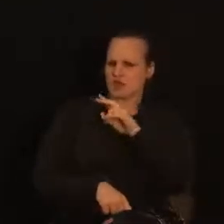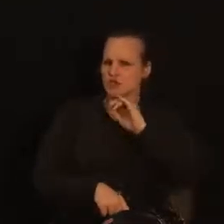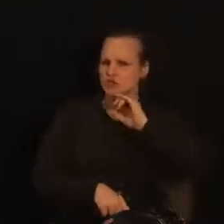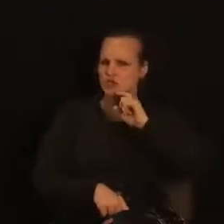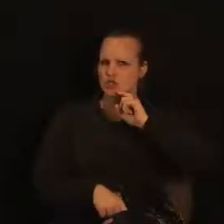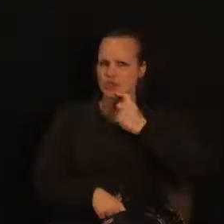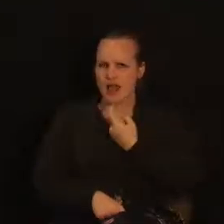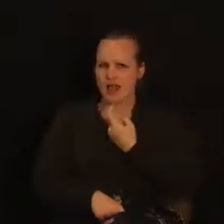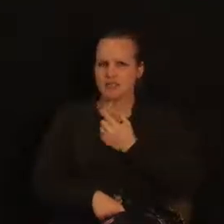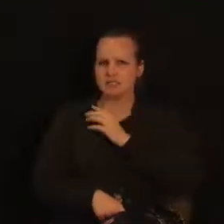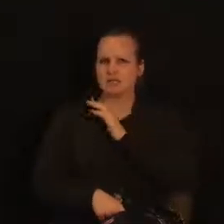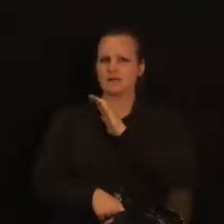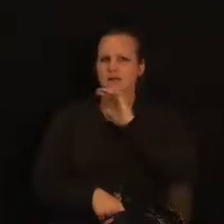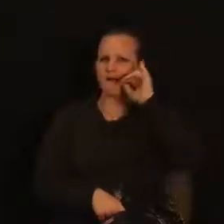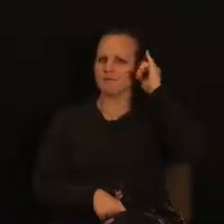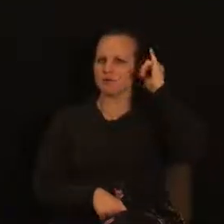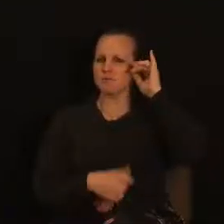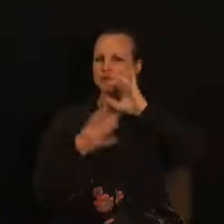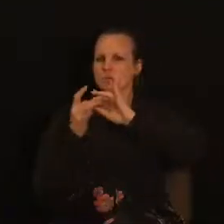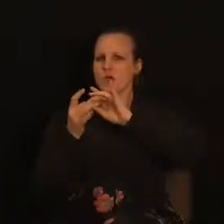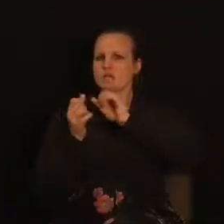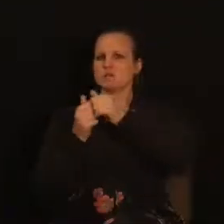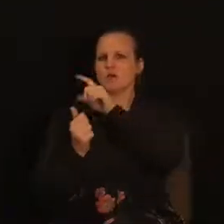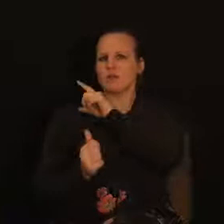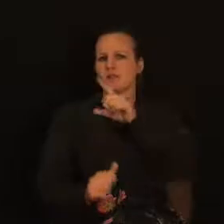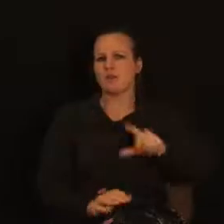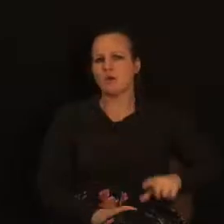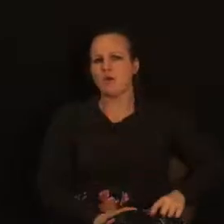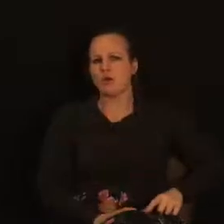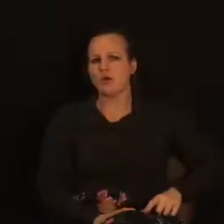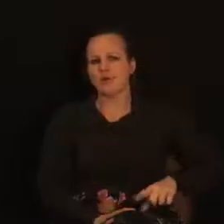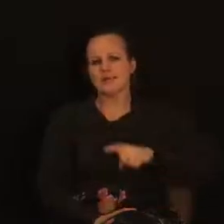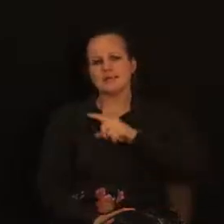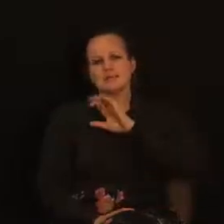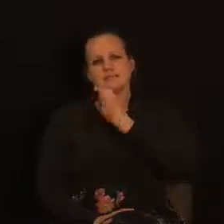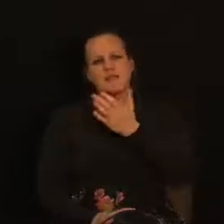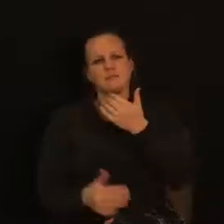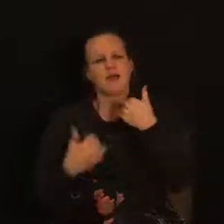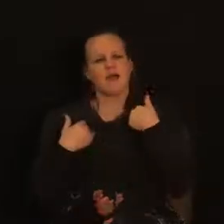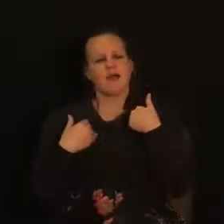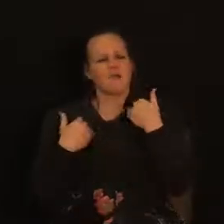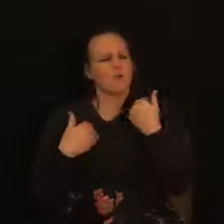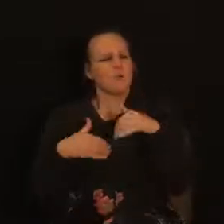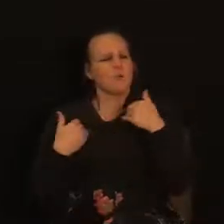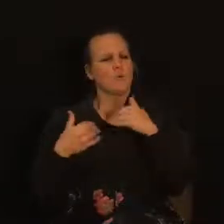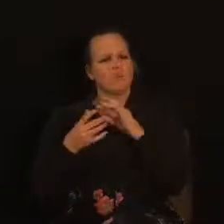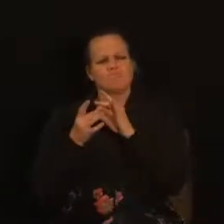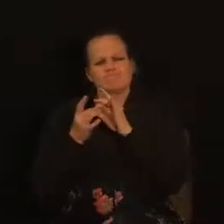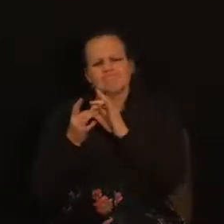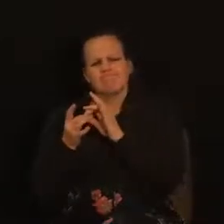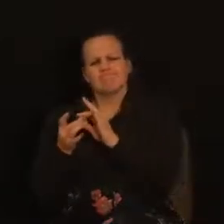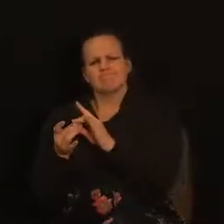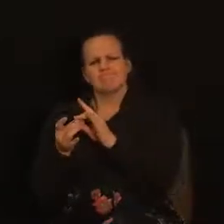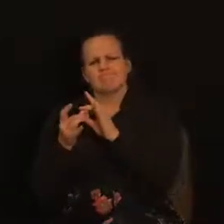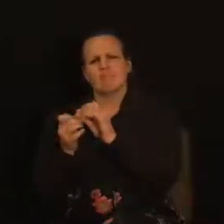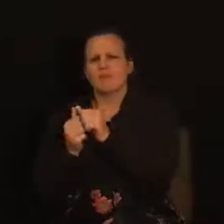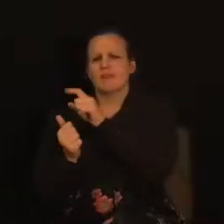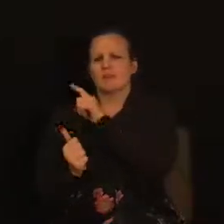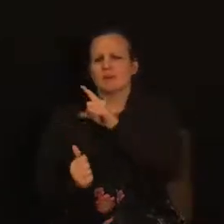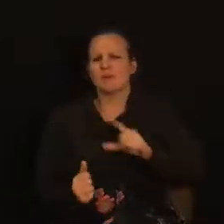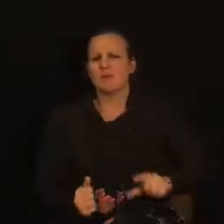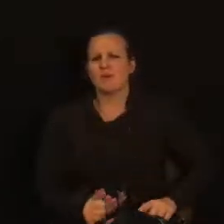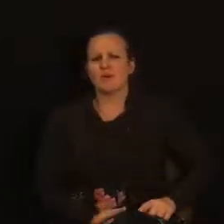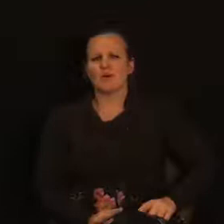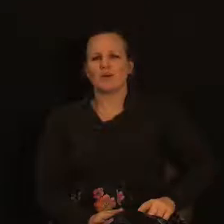with the Lord, because he seemed to have such an intimate connection with him. The Lord would speak to him. Like, Jamie's heart was